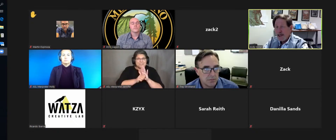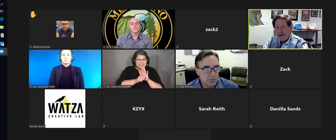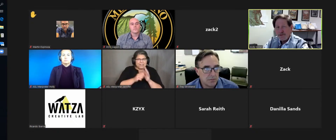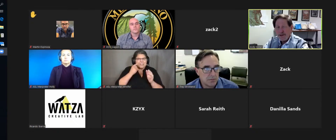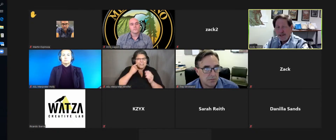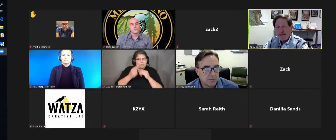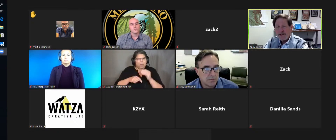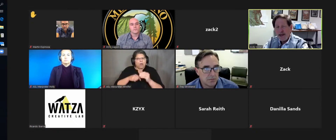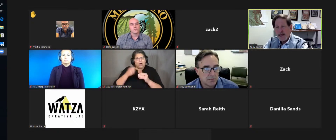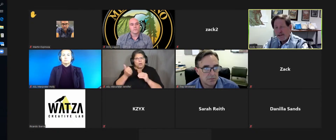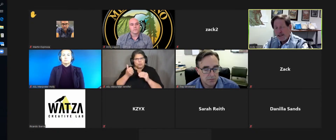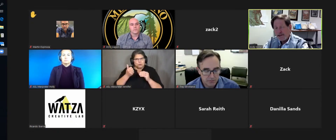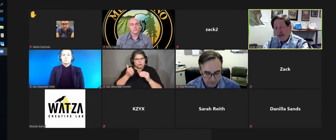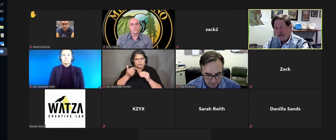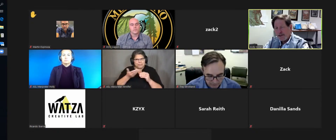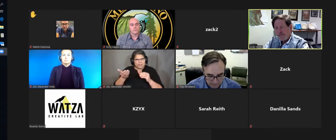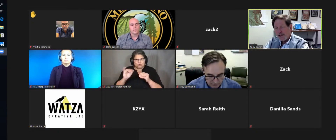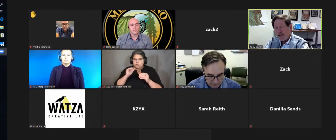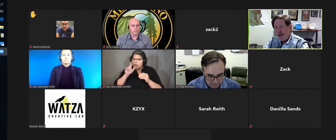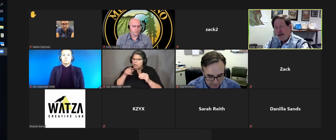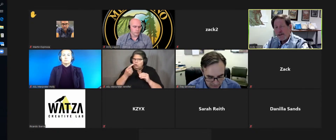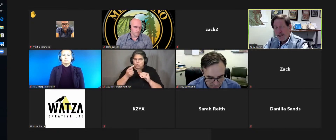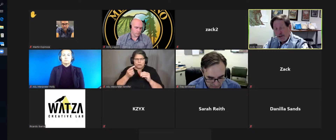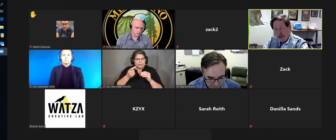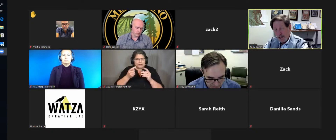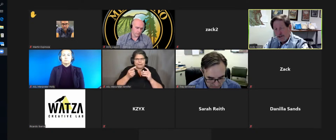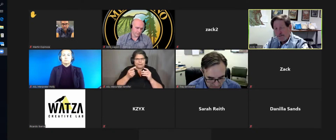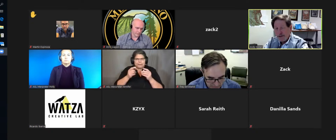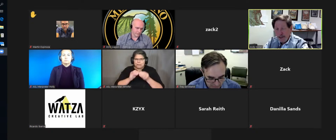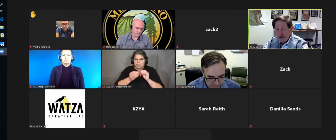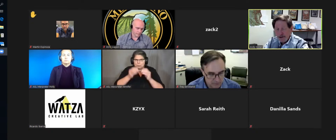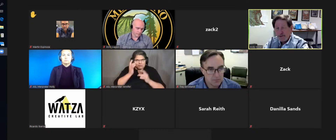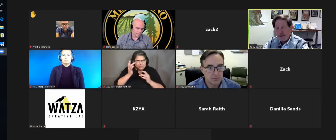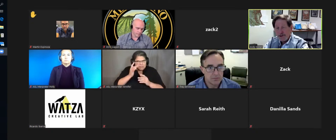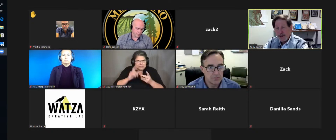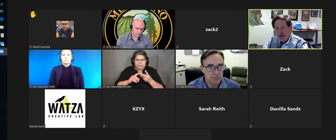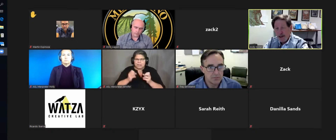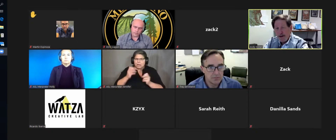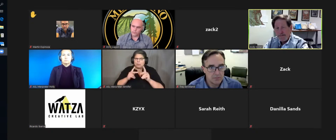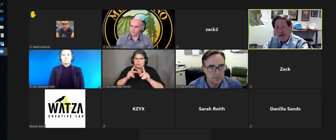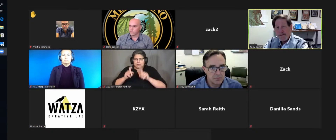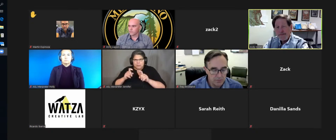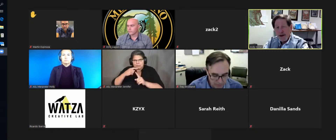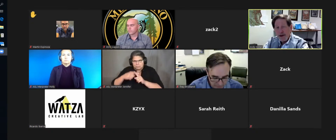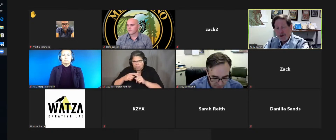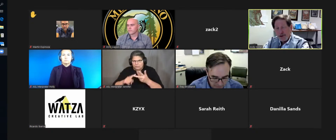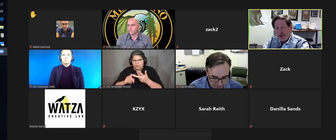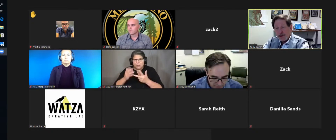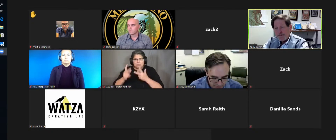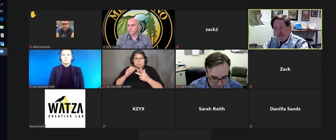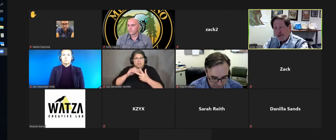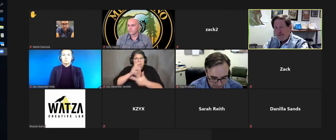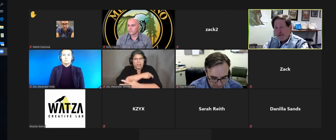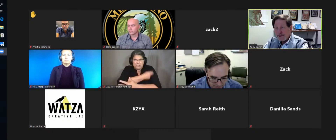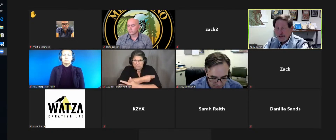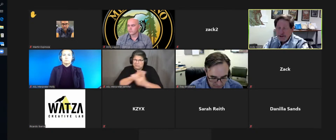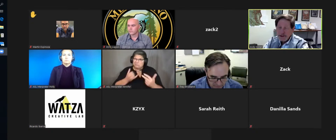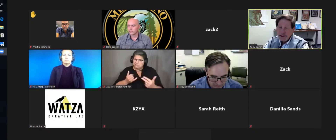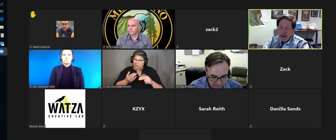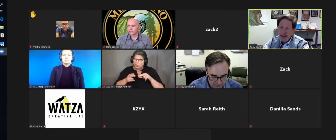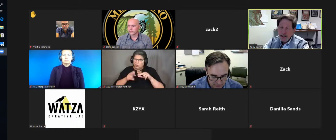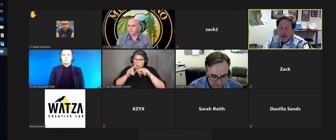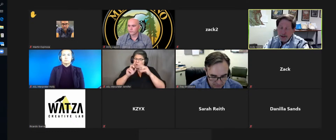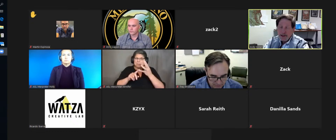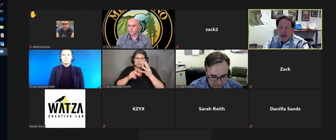besides case rate and test positivity. They look at hospitalizations, which is going up. They also look at the burden of